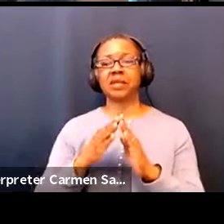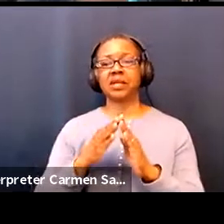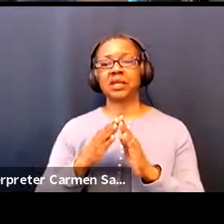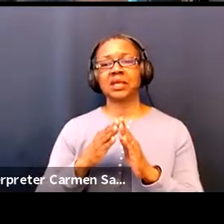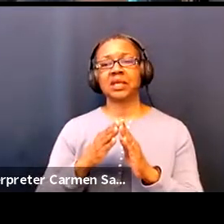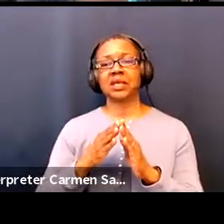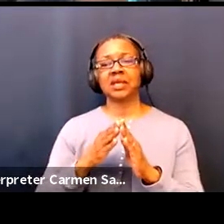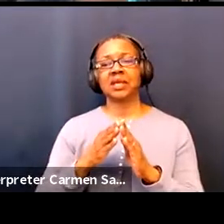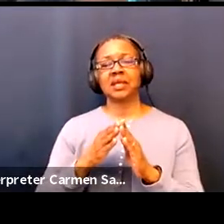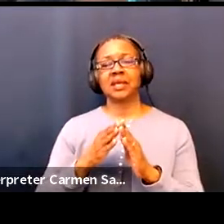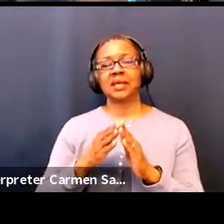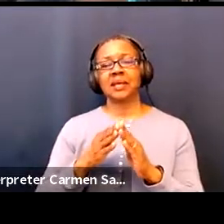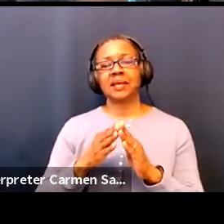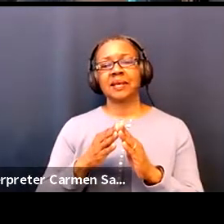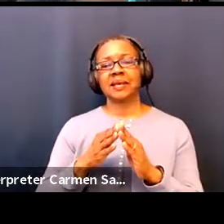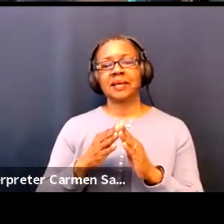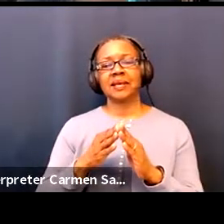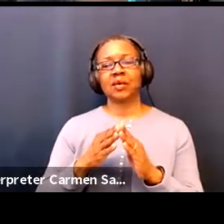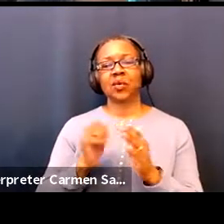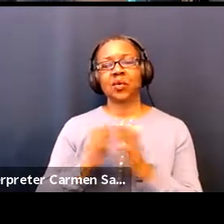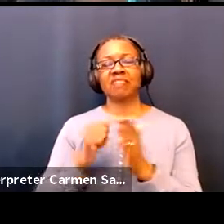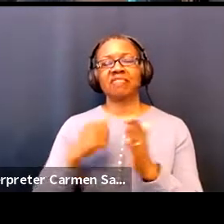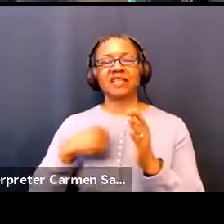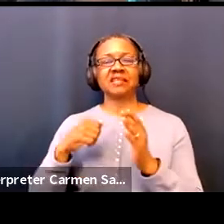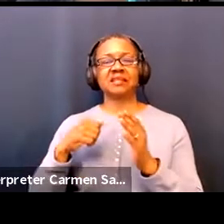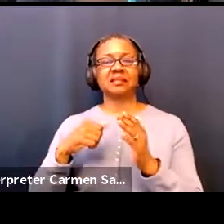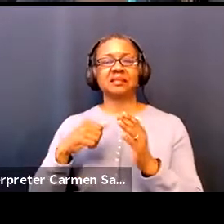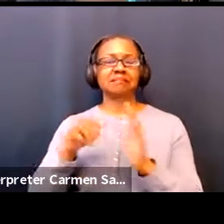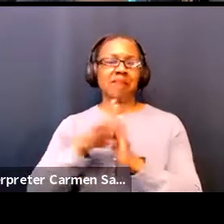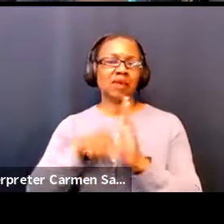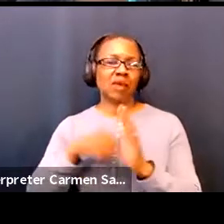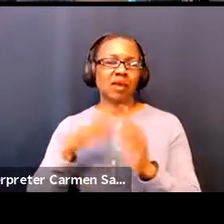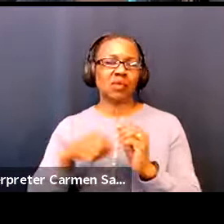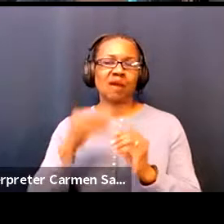of view, when with this background around food choice.